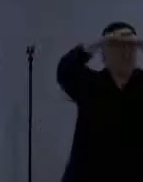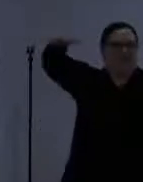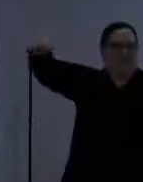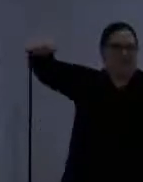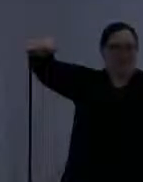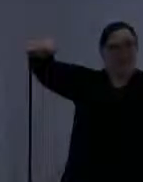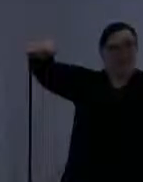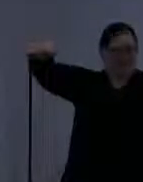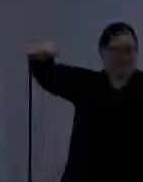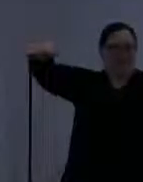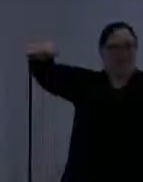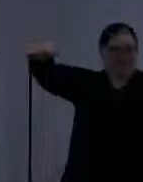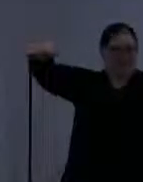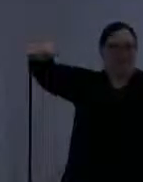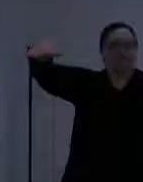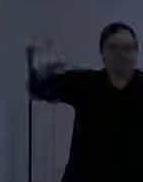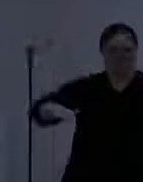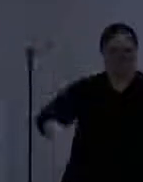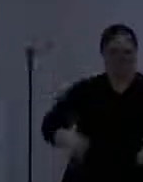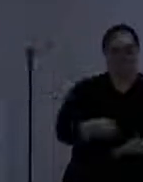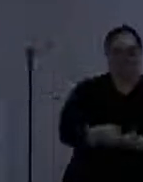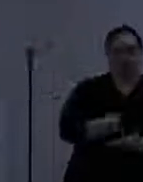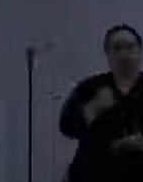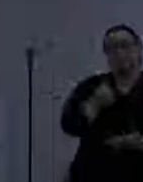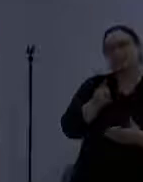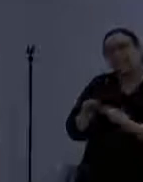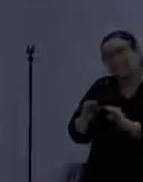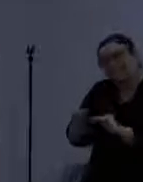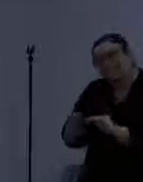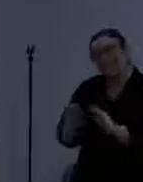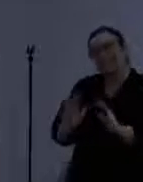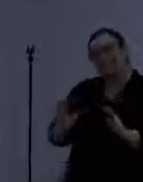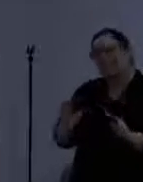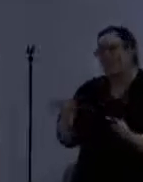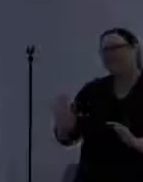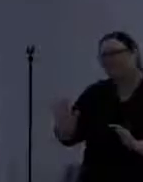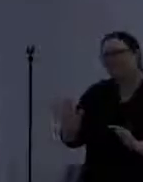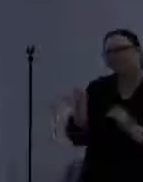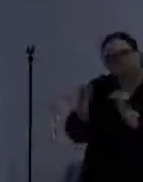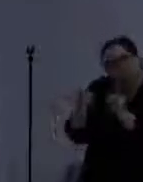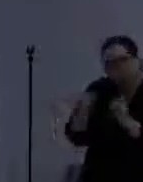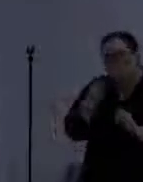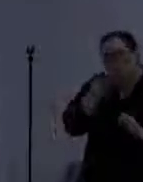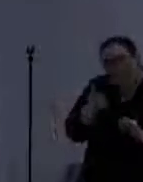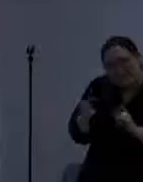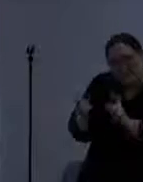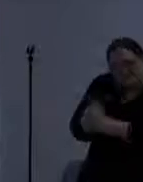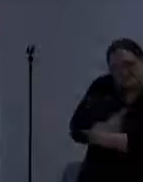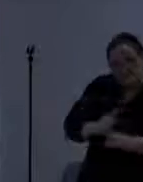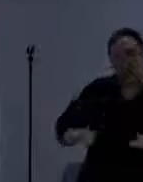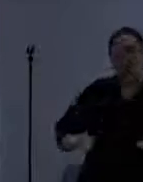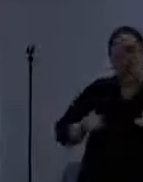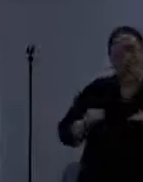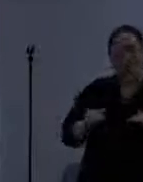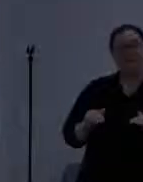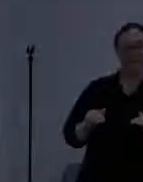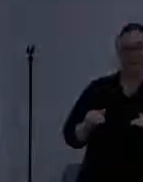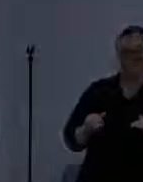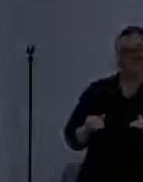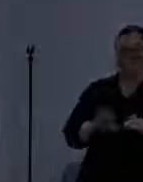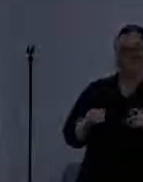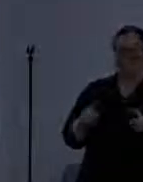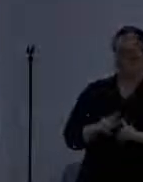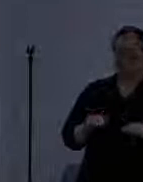more engagement a provider or the less engagement a provider has in wanting to change, then the further